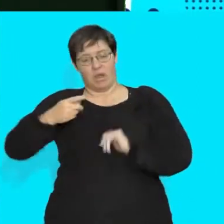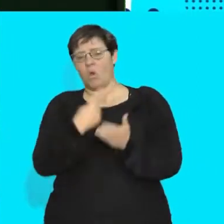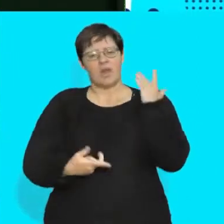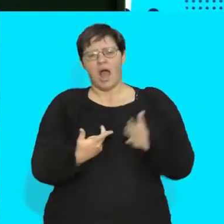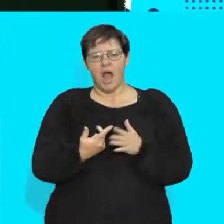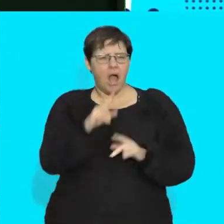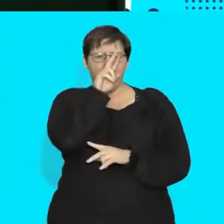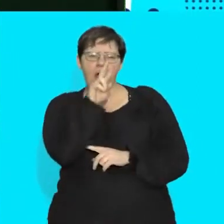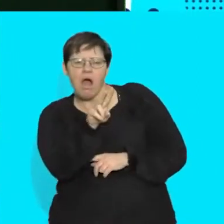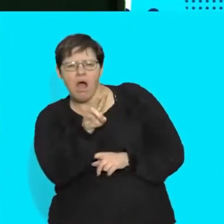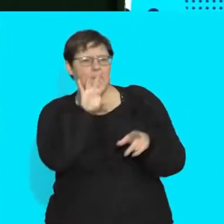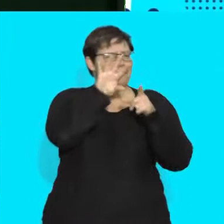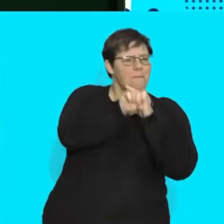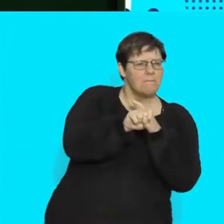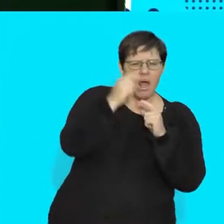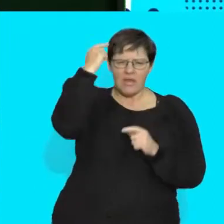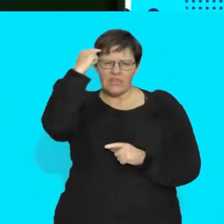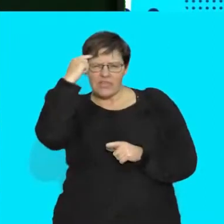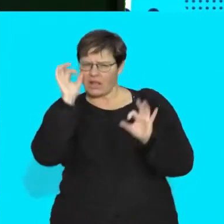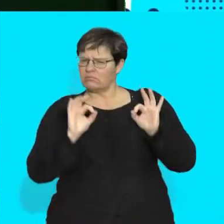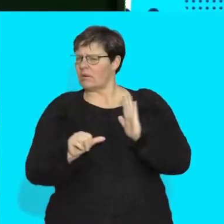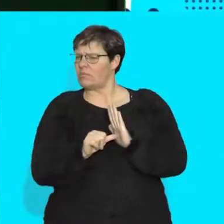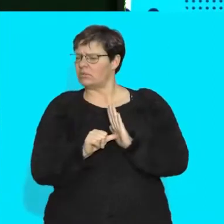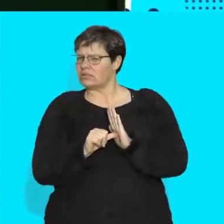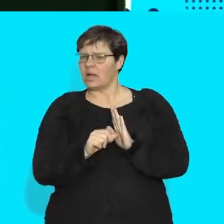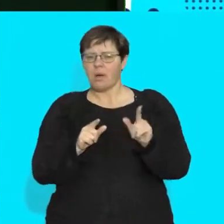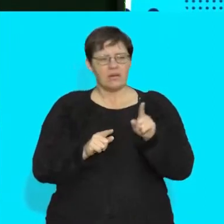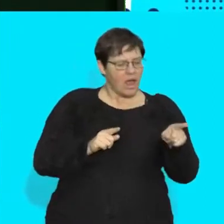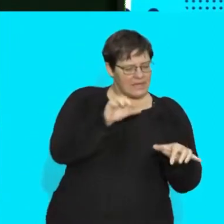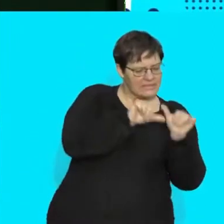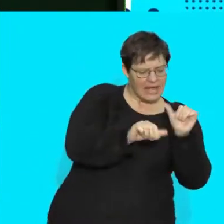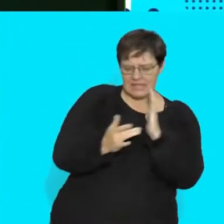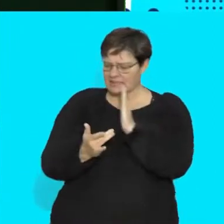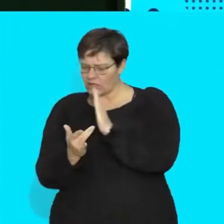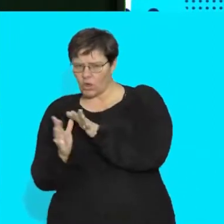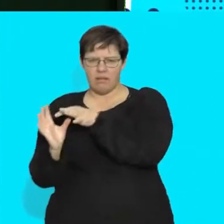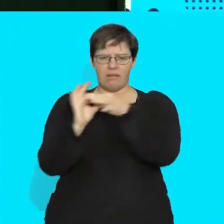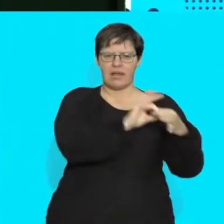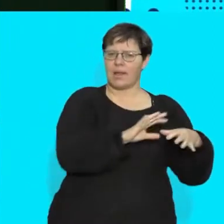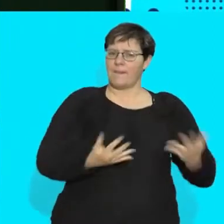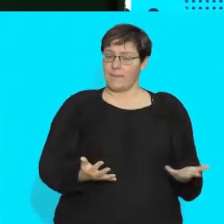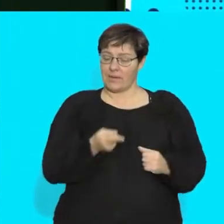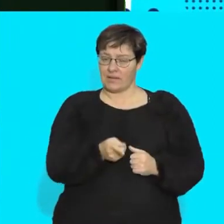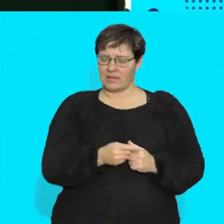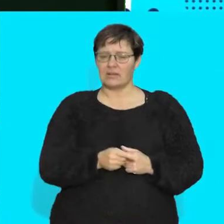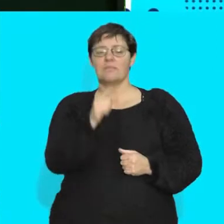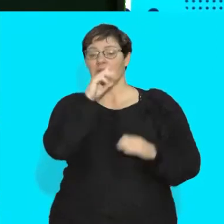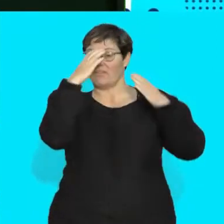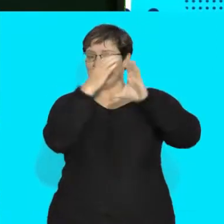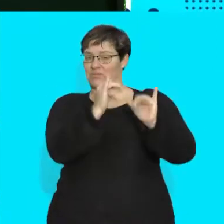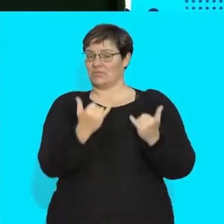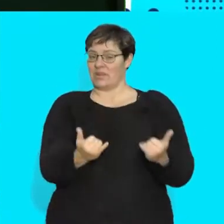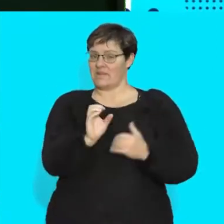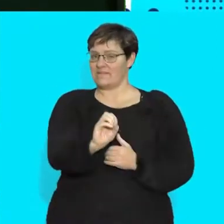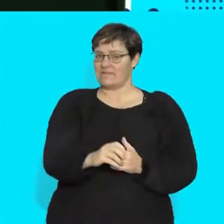about engaging, it's about critical thinking, and it's about the link between science and technology. And so that's our area of focus